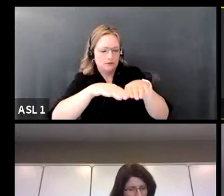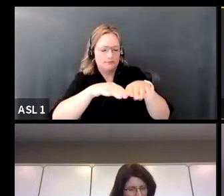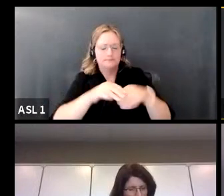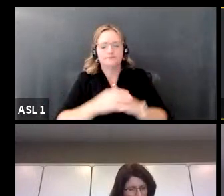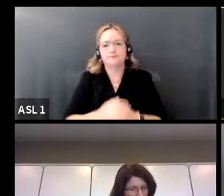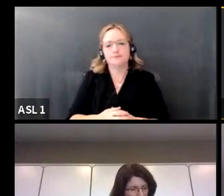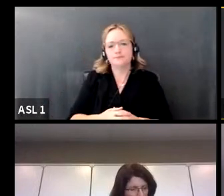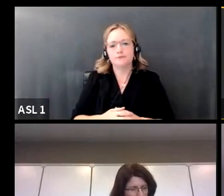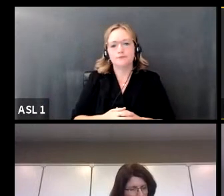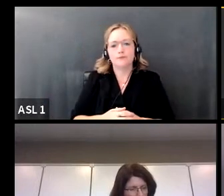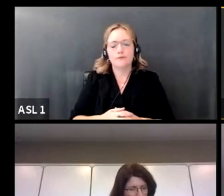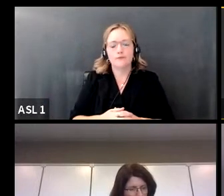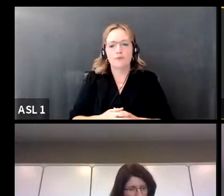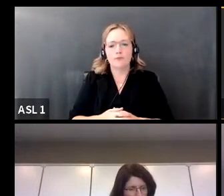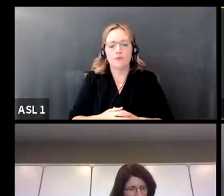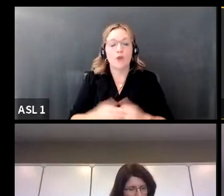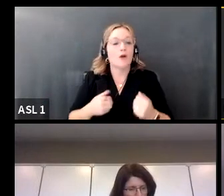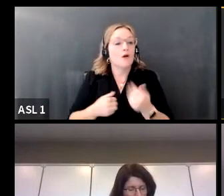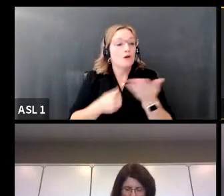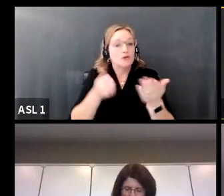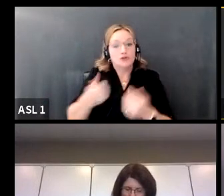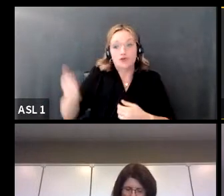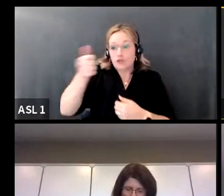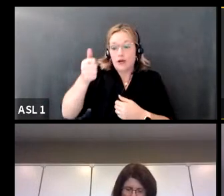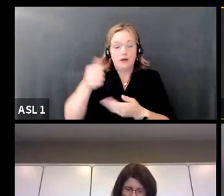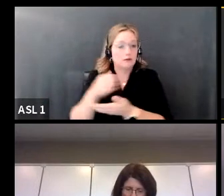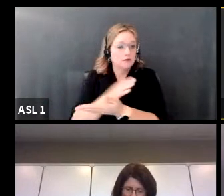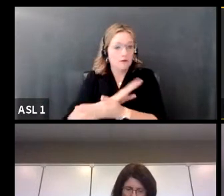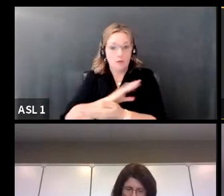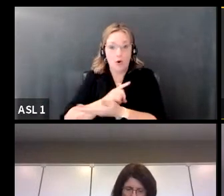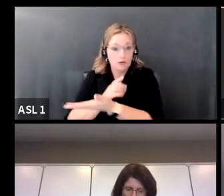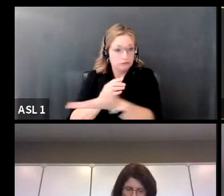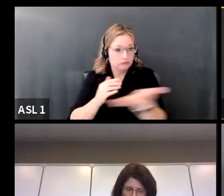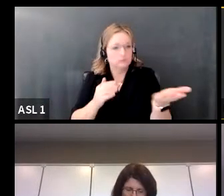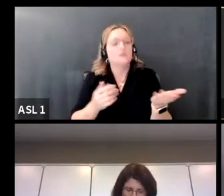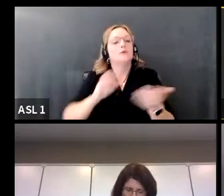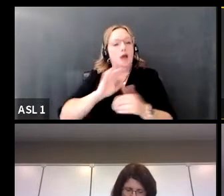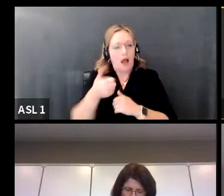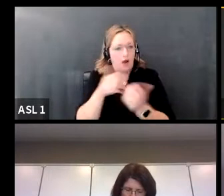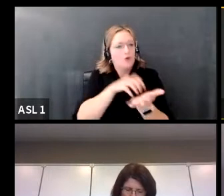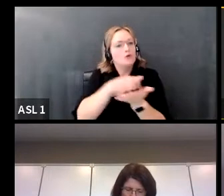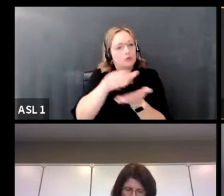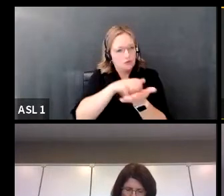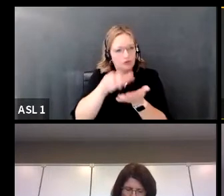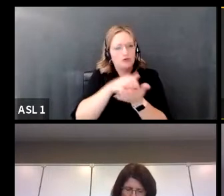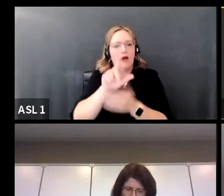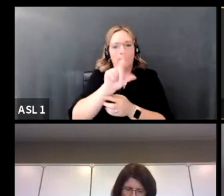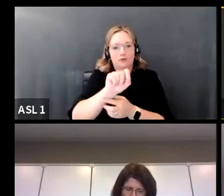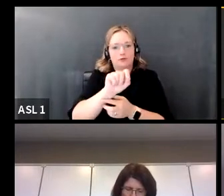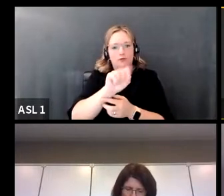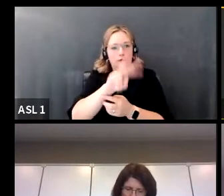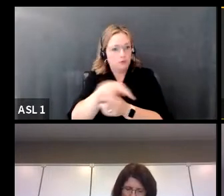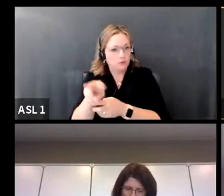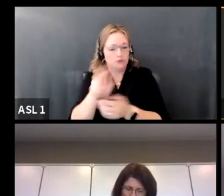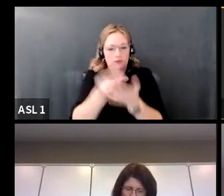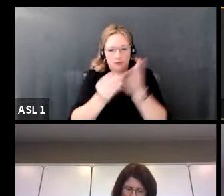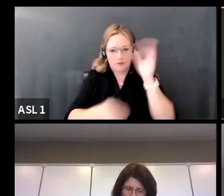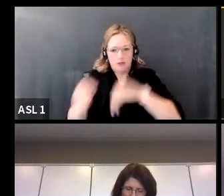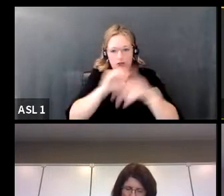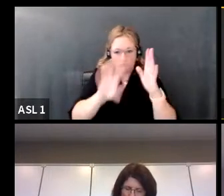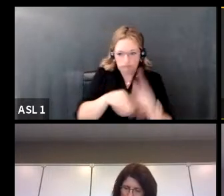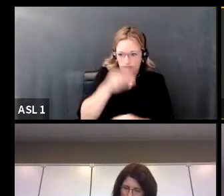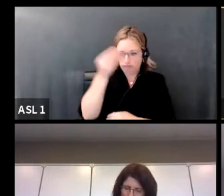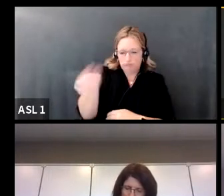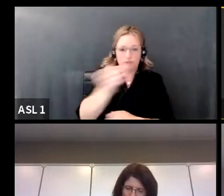uh vice church while wood board uh the ottawa police service has submitted the draft 2022 budget to you uh to